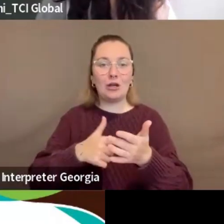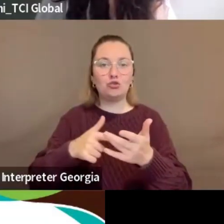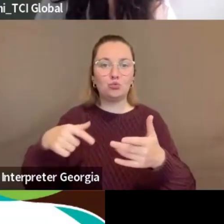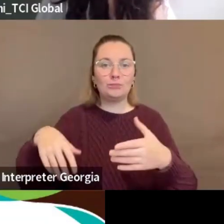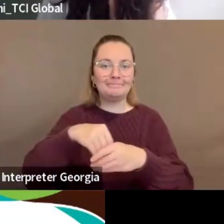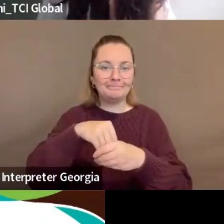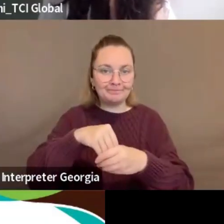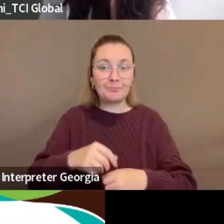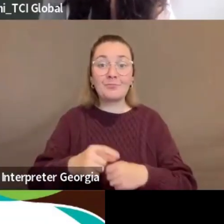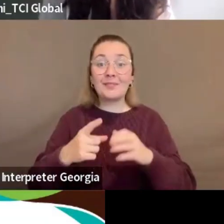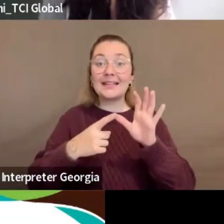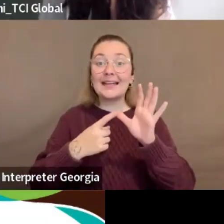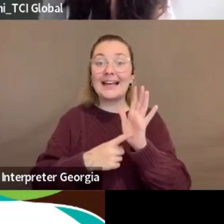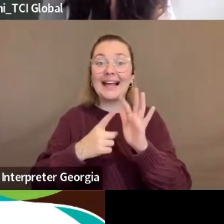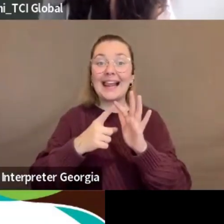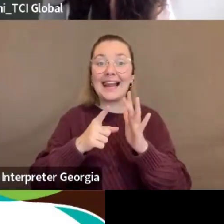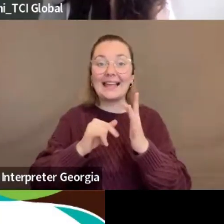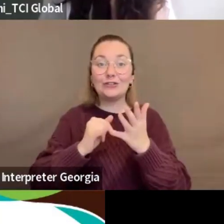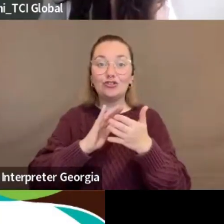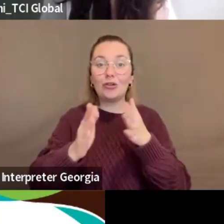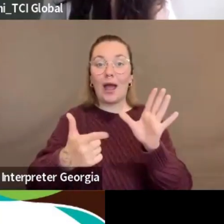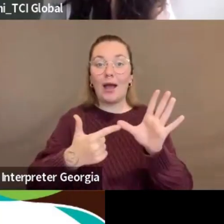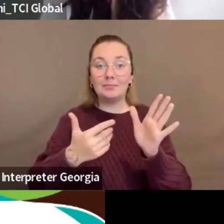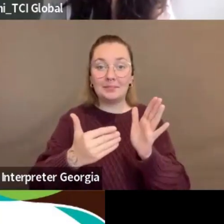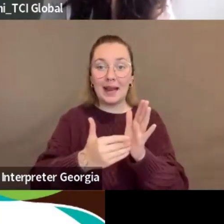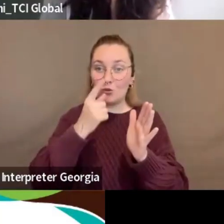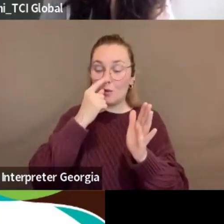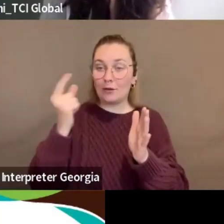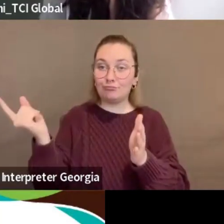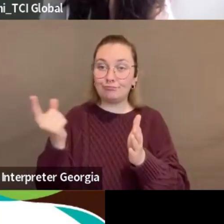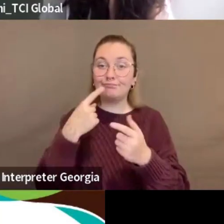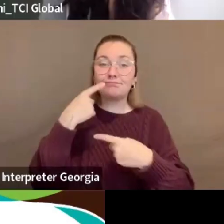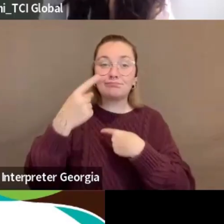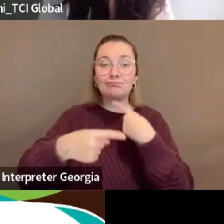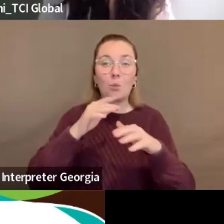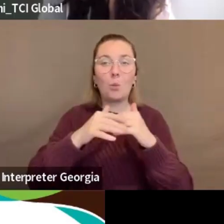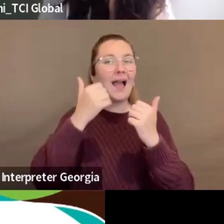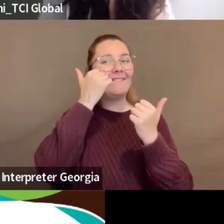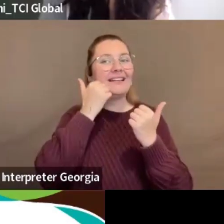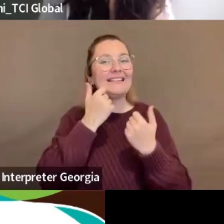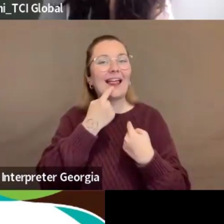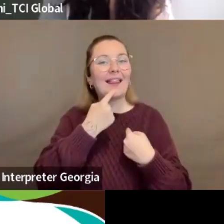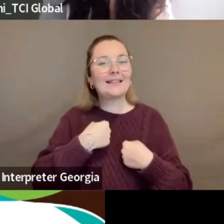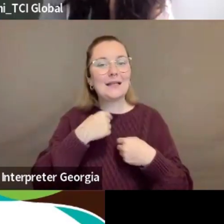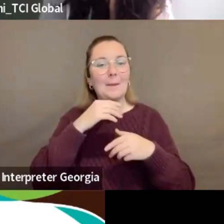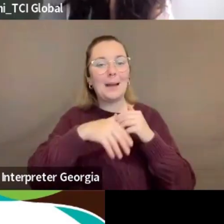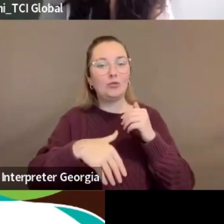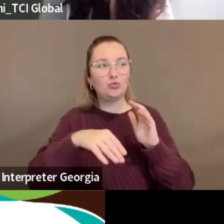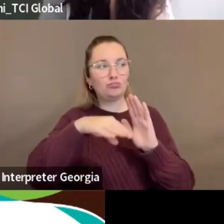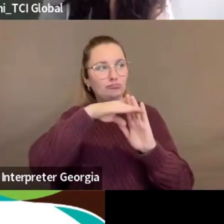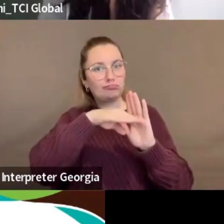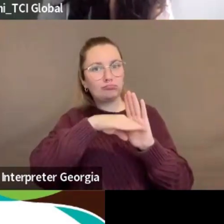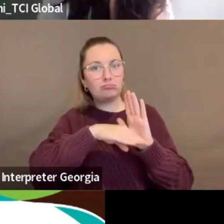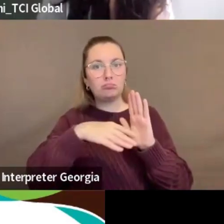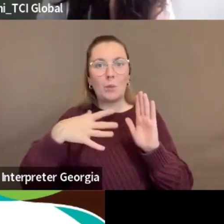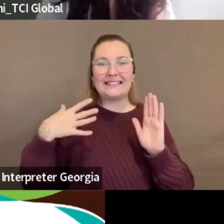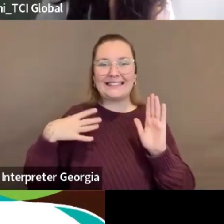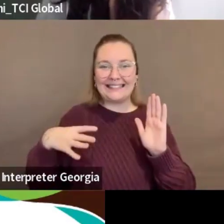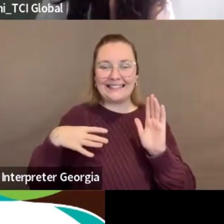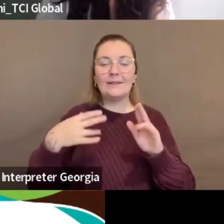participation. Alicia, I invite you to reflect on what the evidence is telling us about the conditions needed